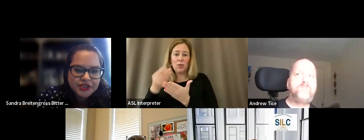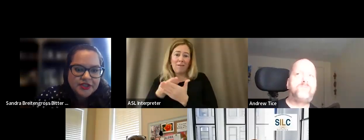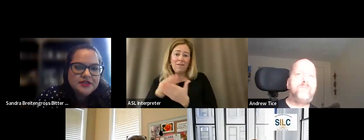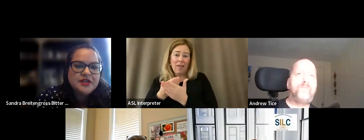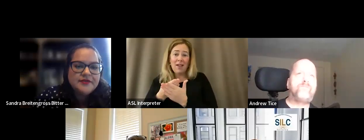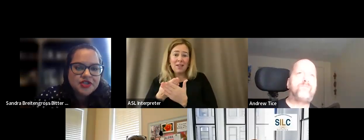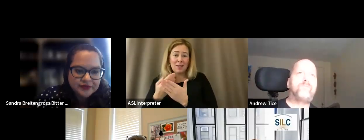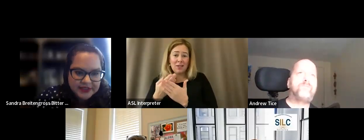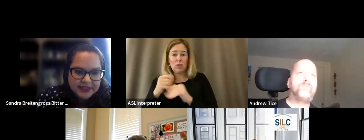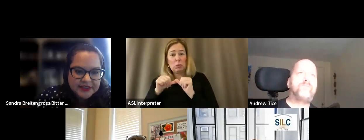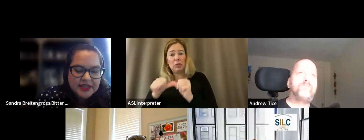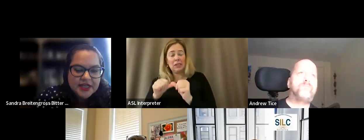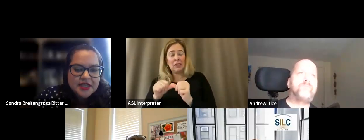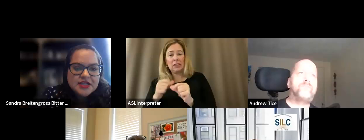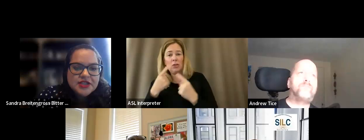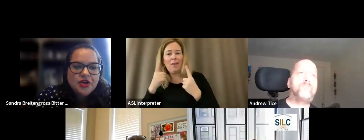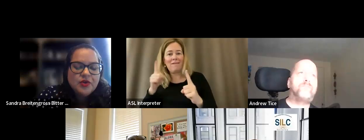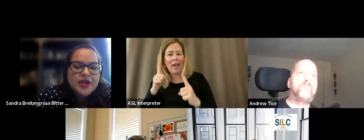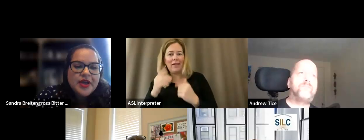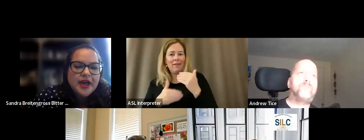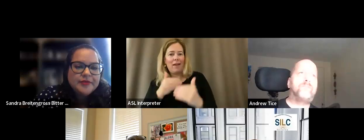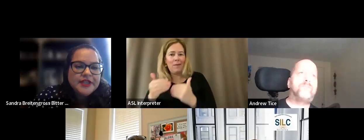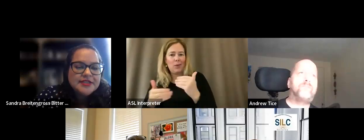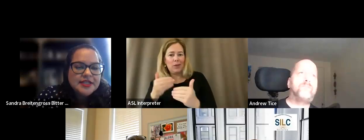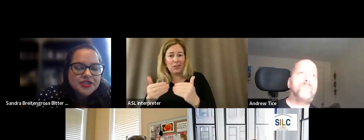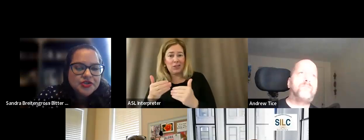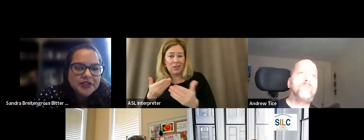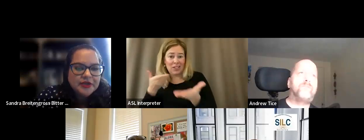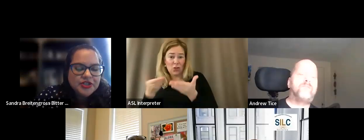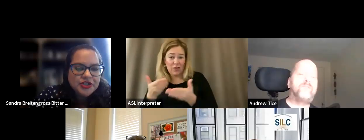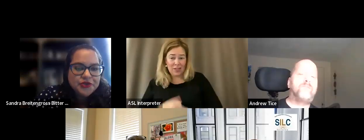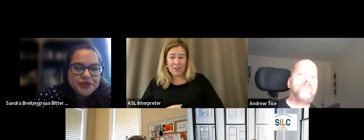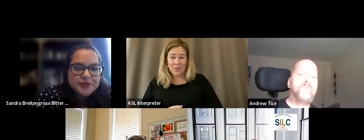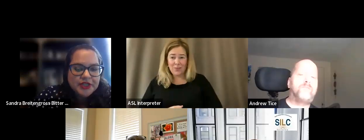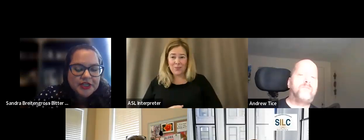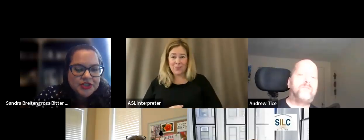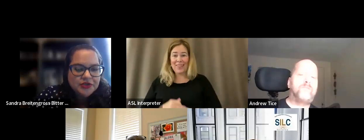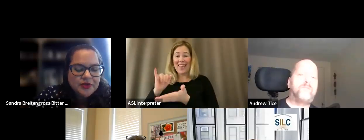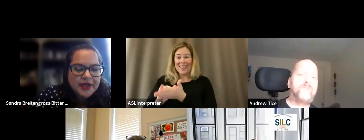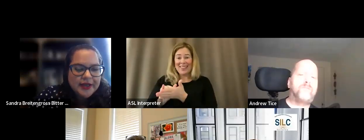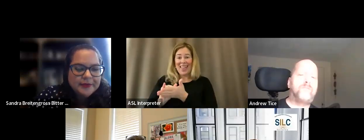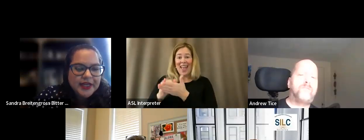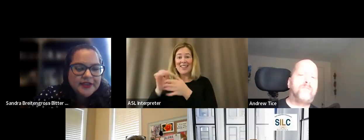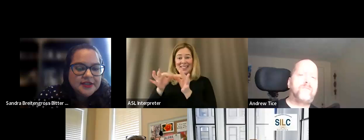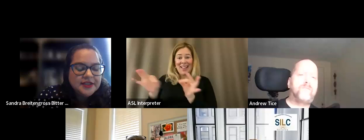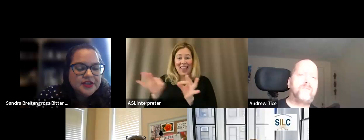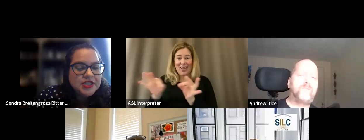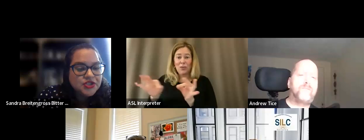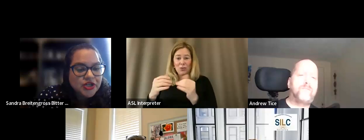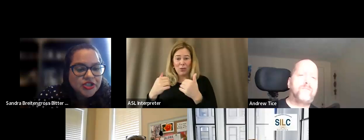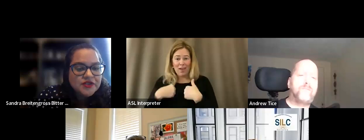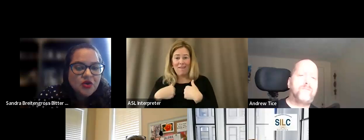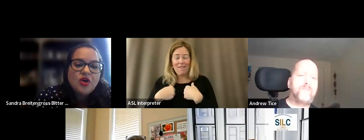and provisions of services. So that's the instrument language that you're responding to. And then